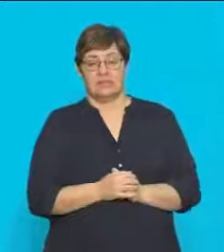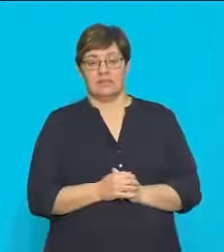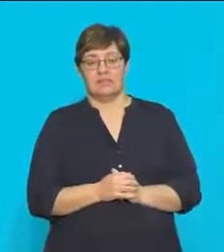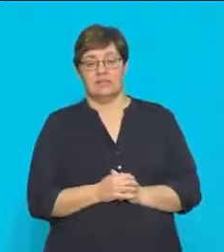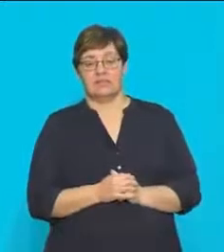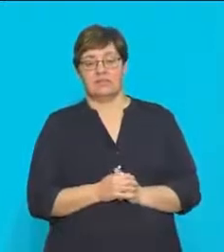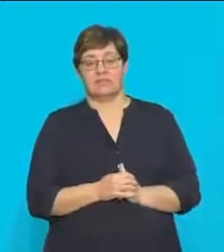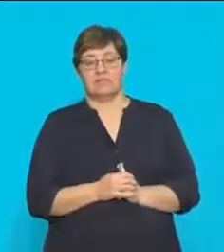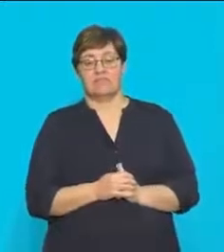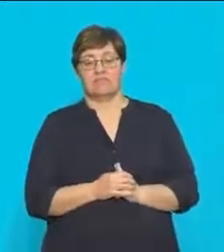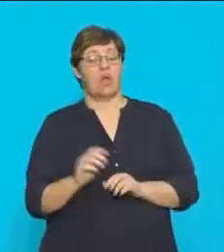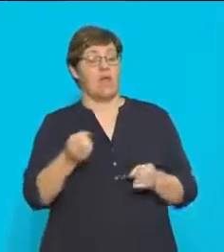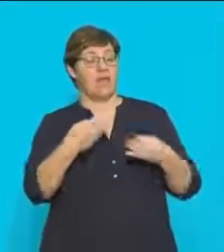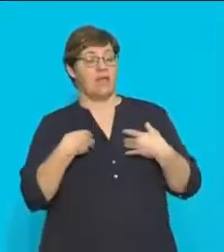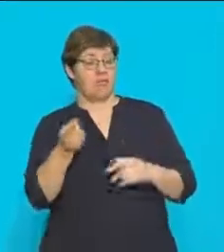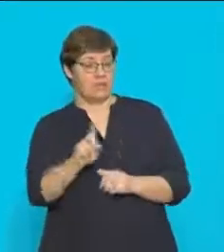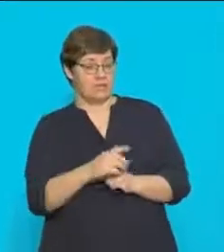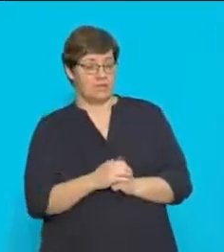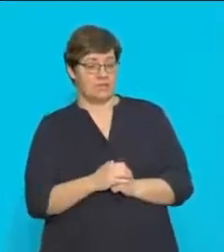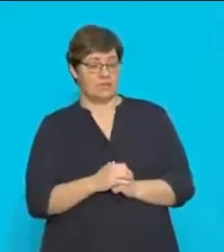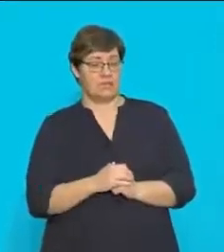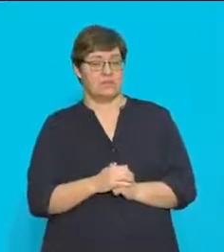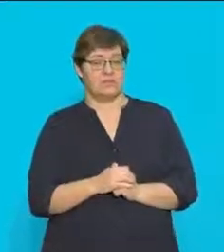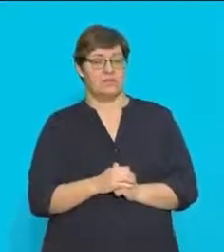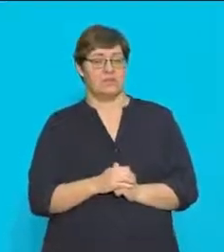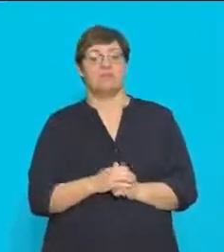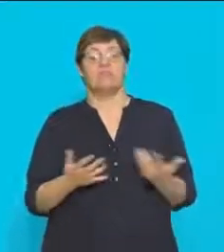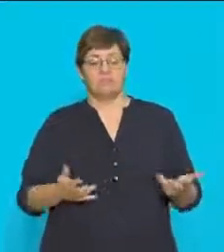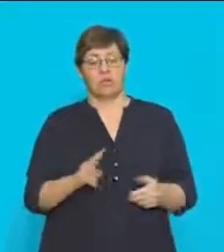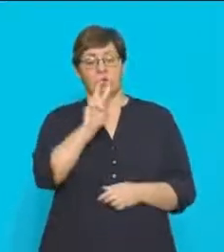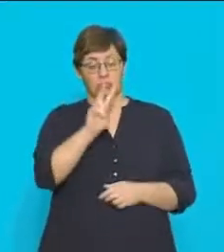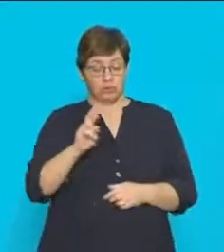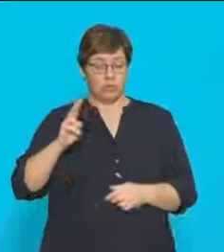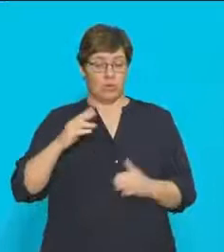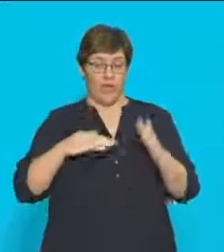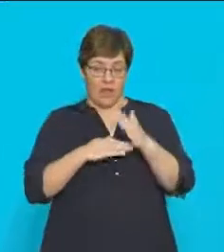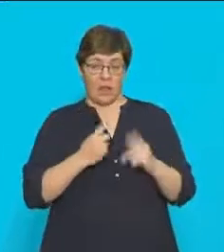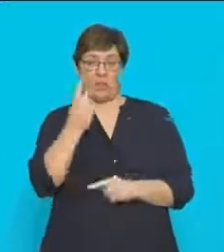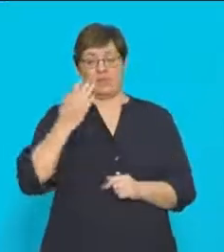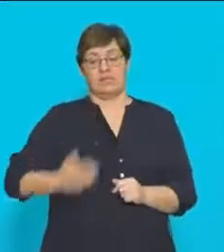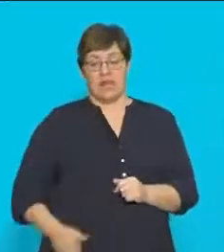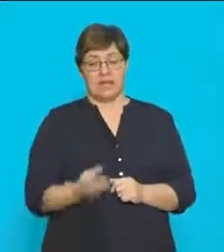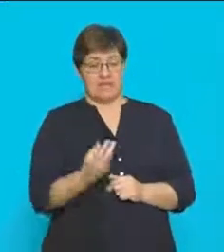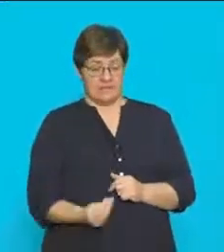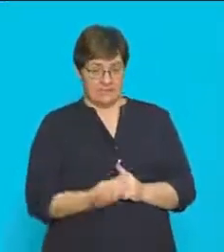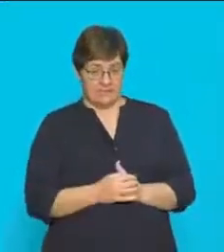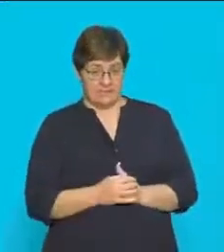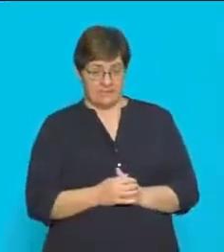So what are we given? Again, we've still been given two angles in one side. So we've still been